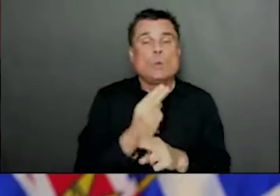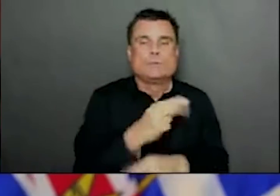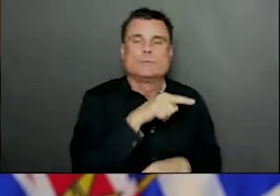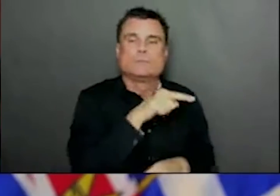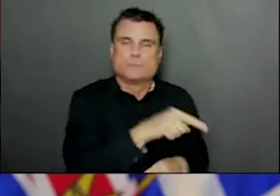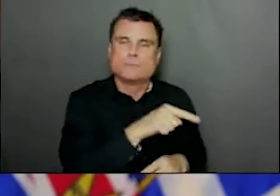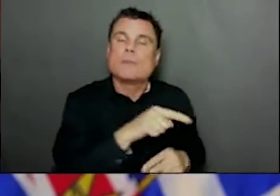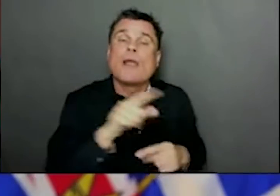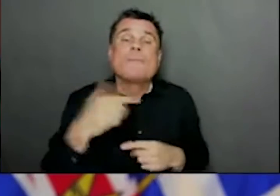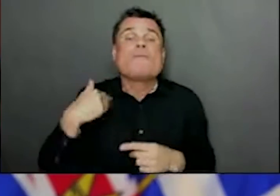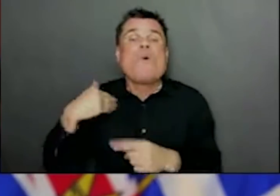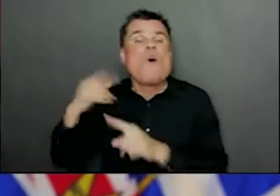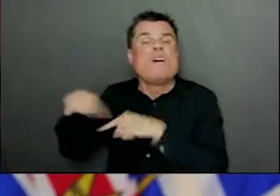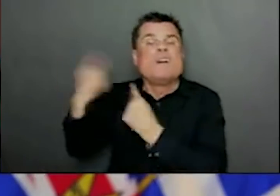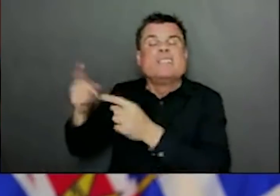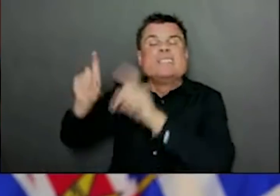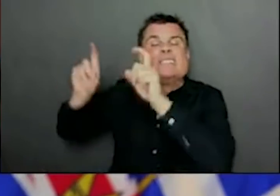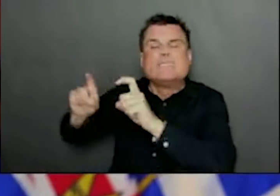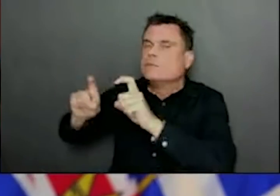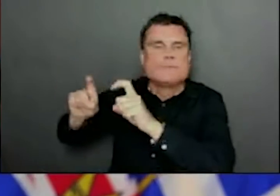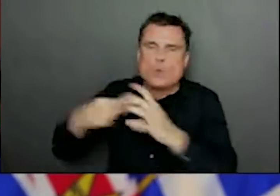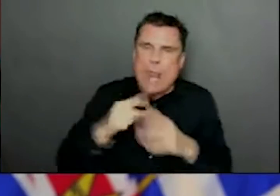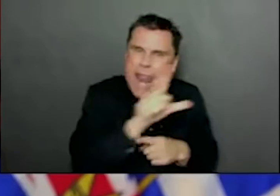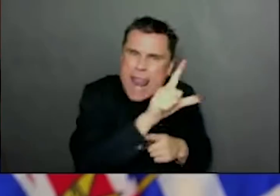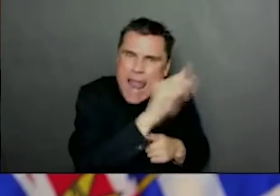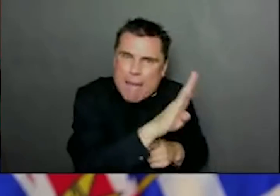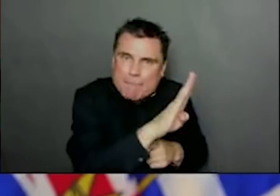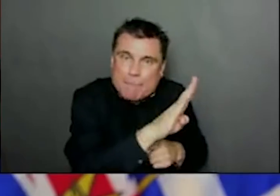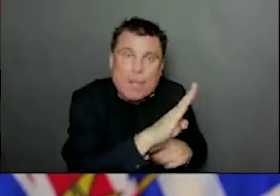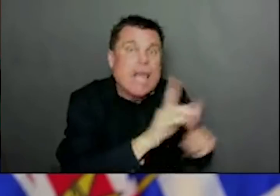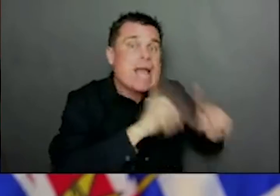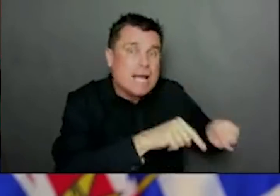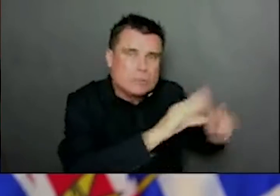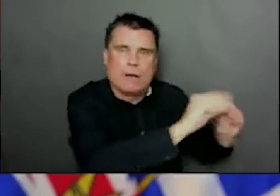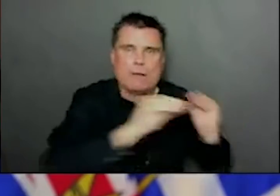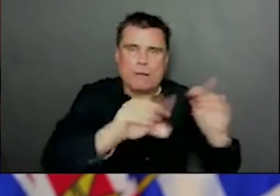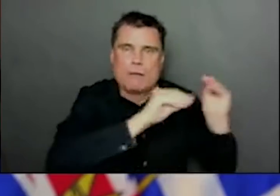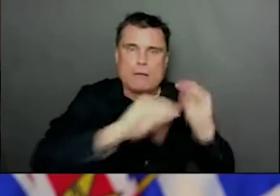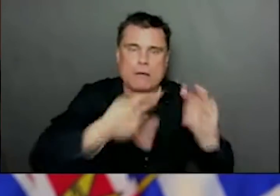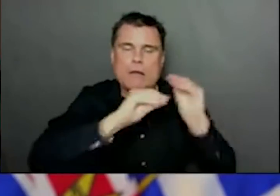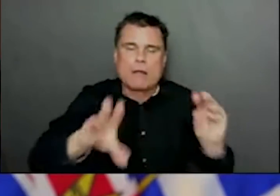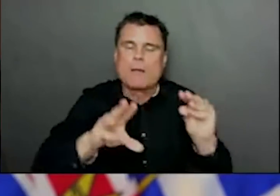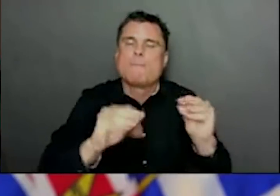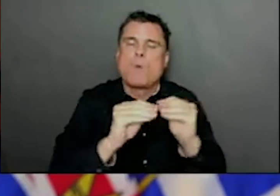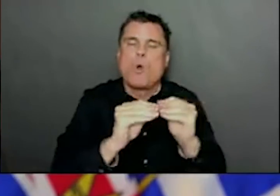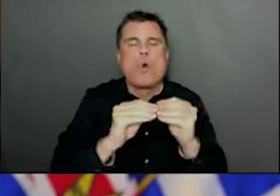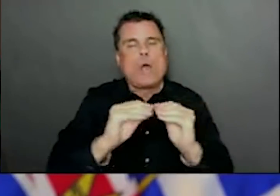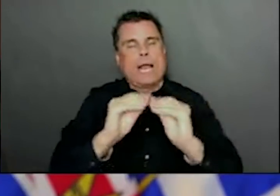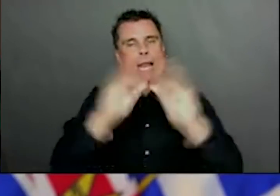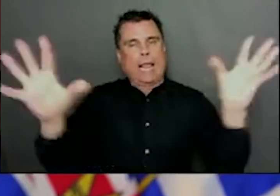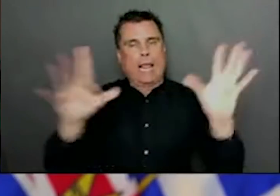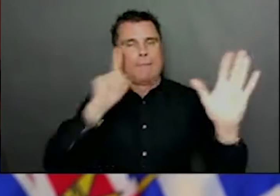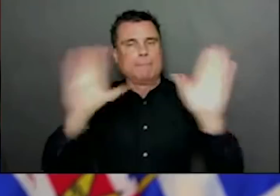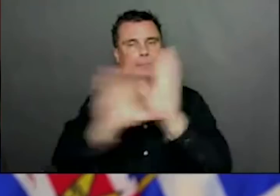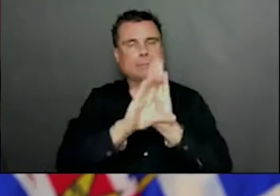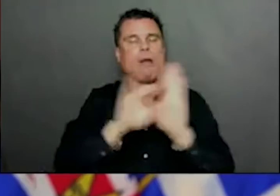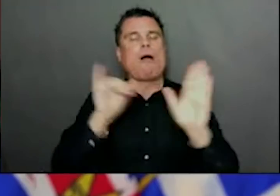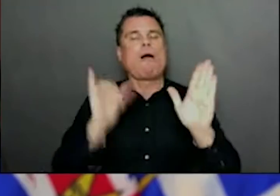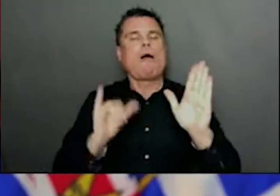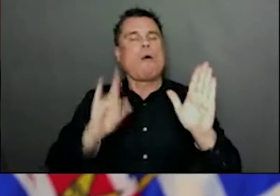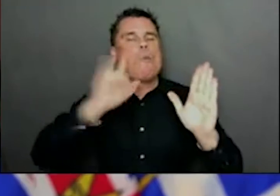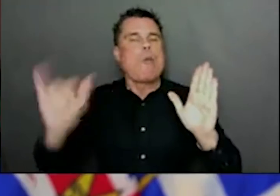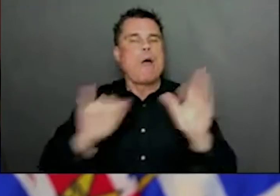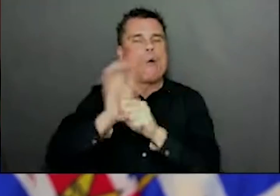a bit technical, but for those people who are following this closely, most of our epi curve on the dashboard has been by what we